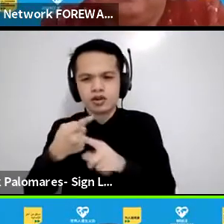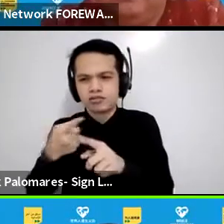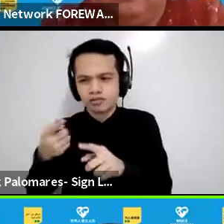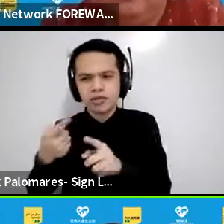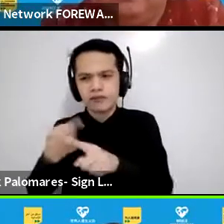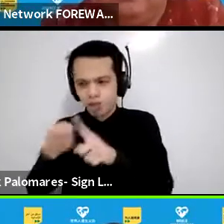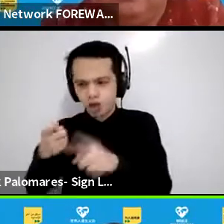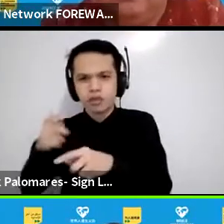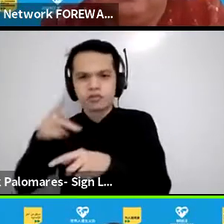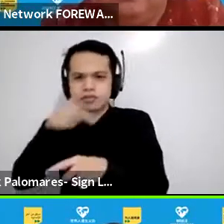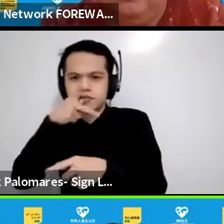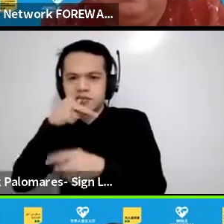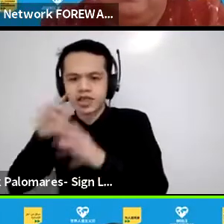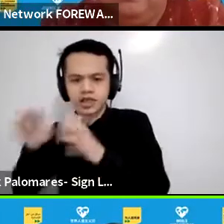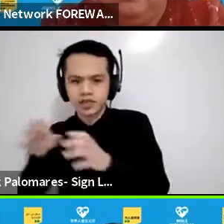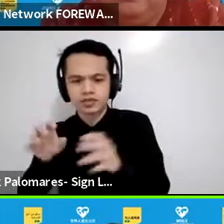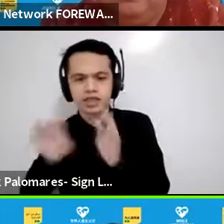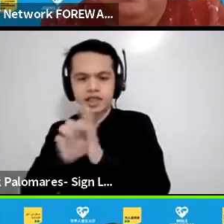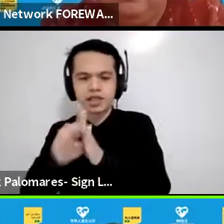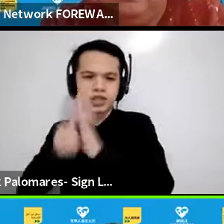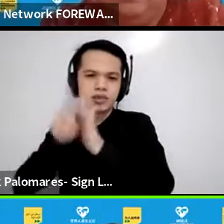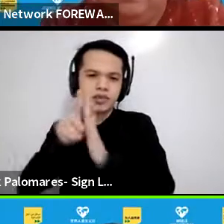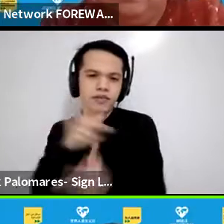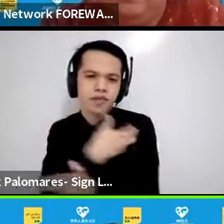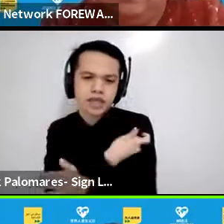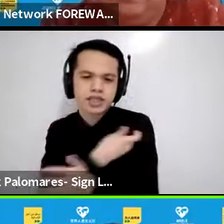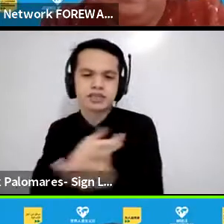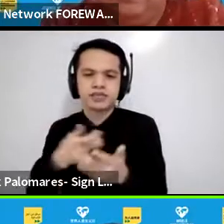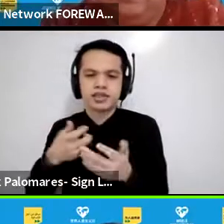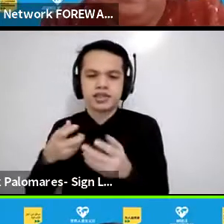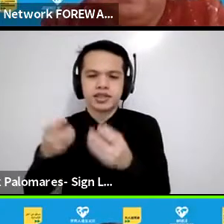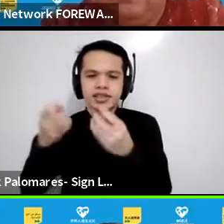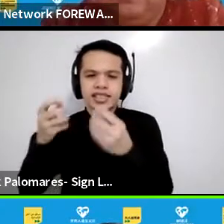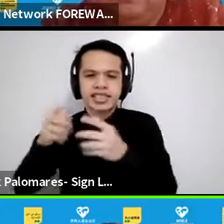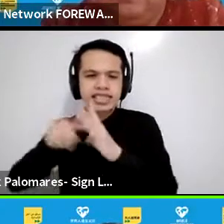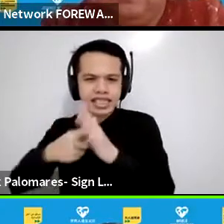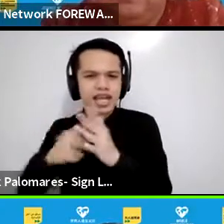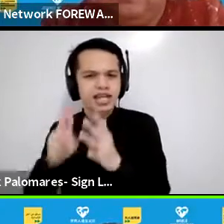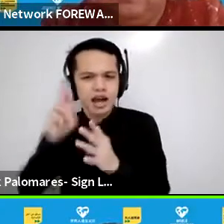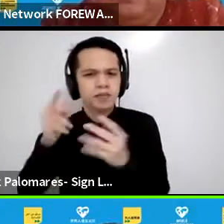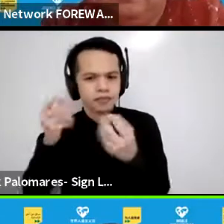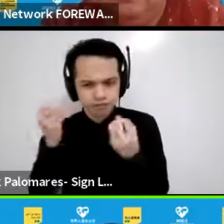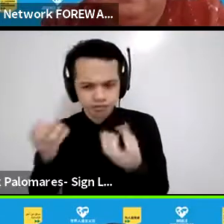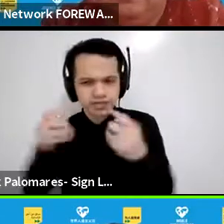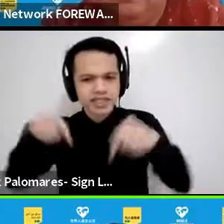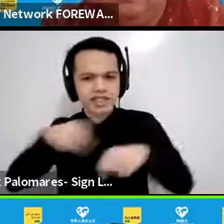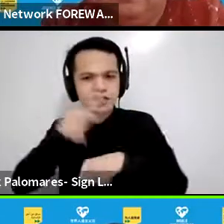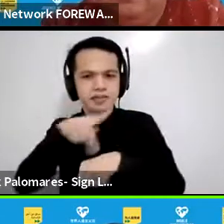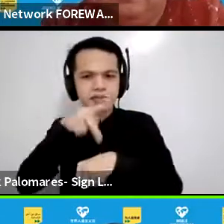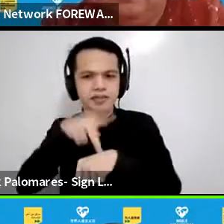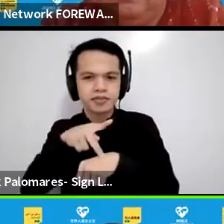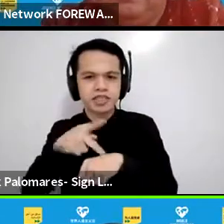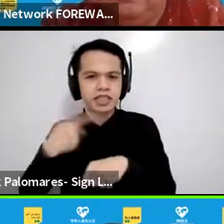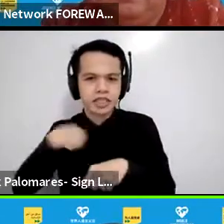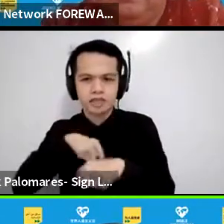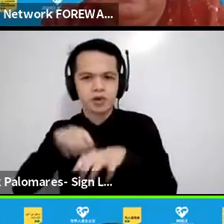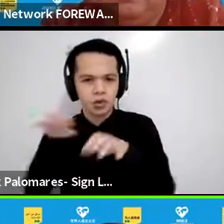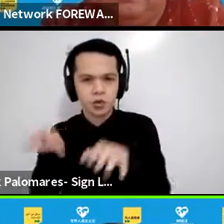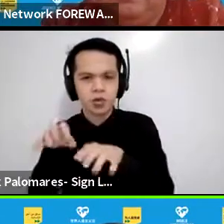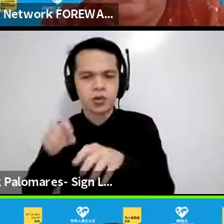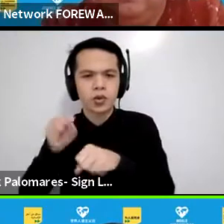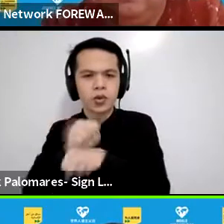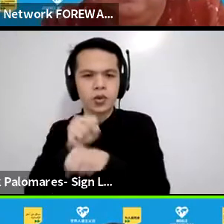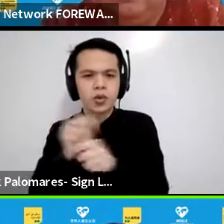sector, including the development of the vaccines. There are a number of startups here in the Philippines that we work with, as